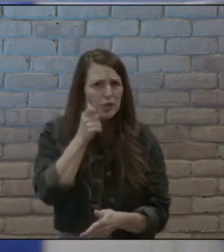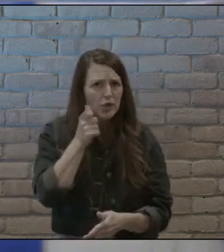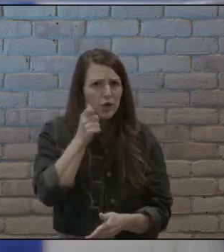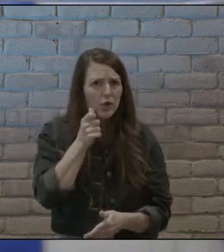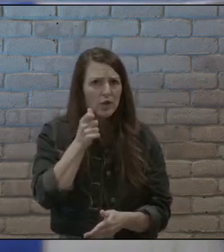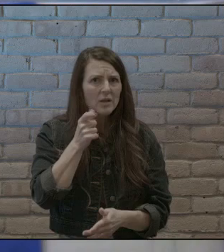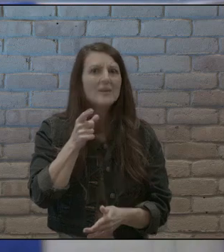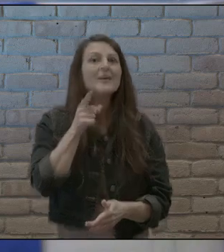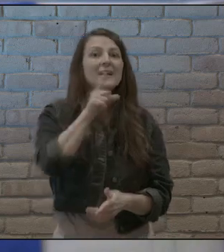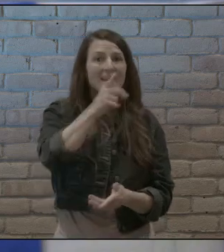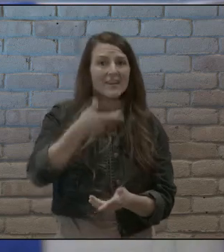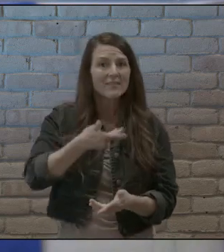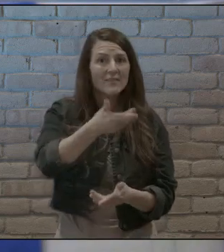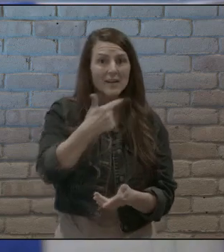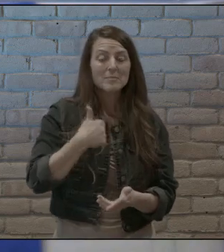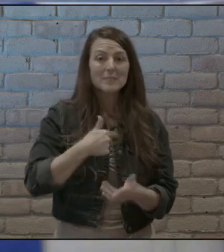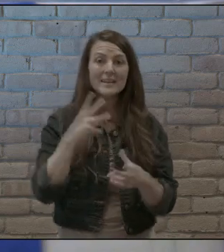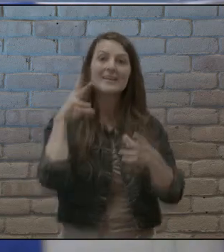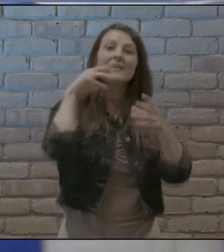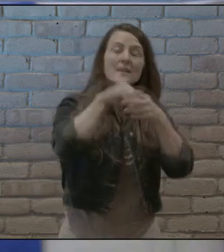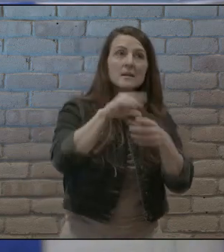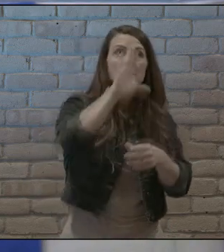to be a part of his story."